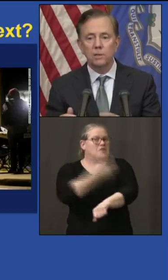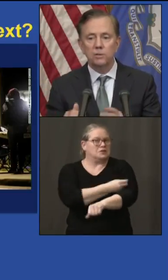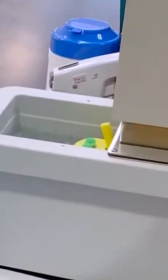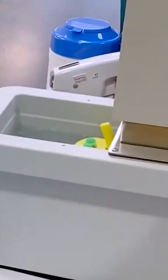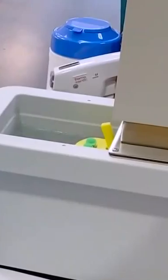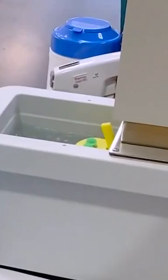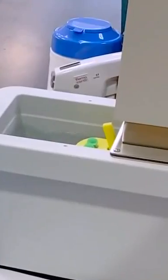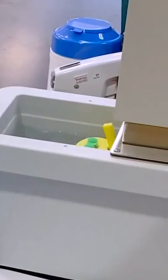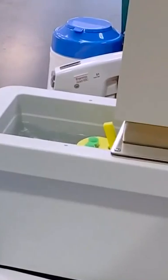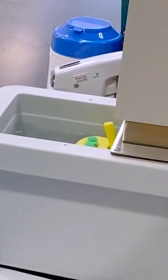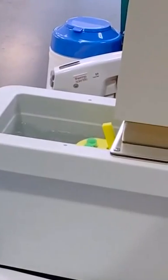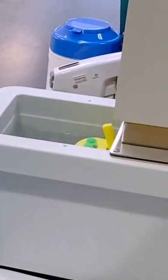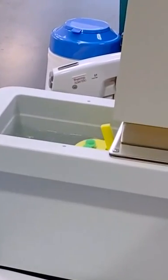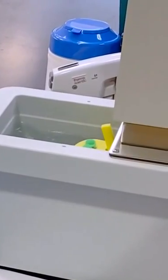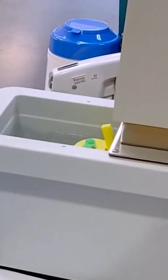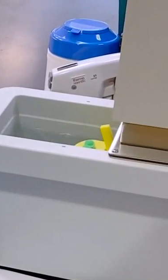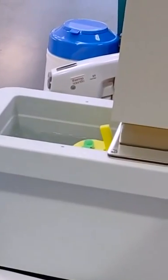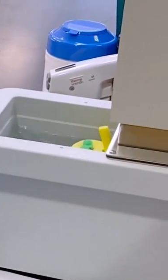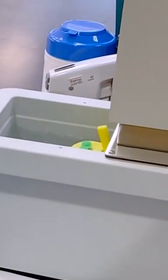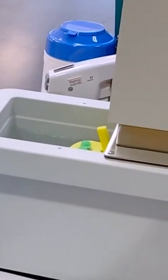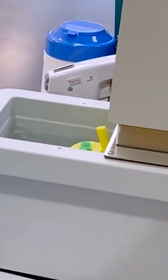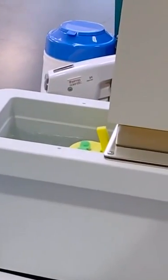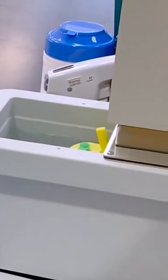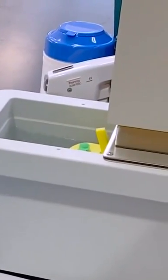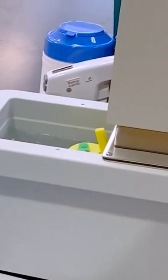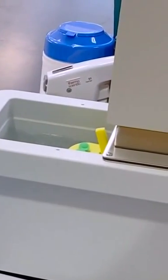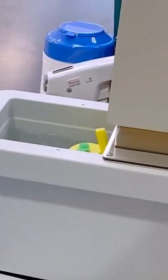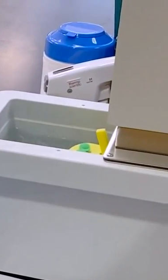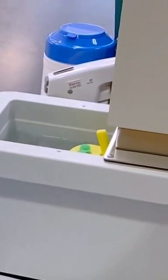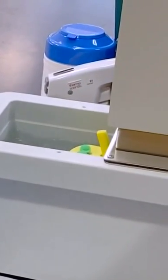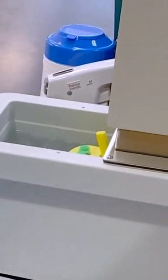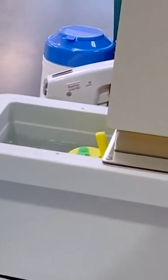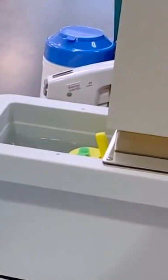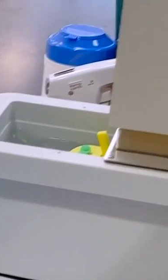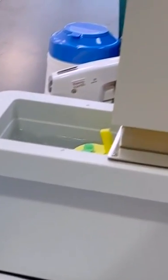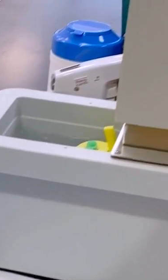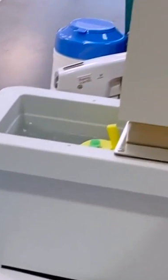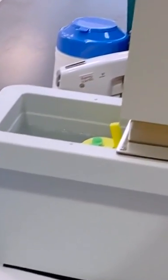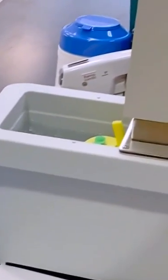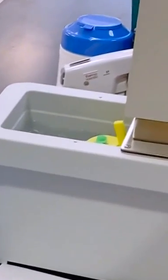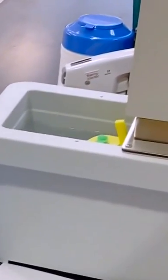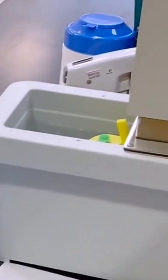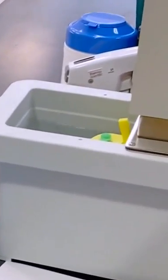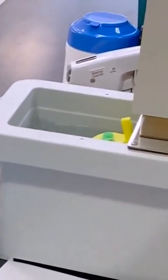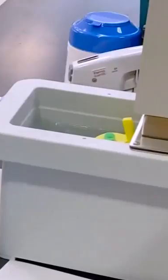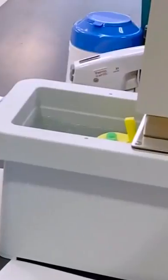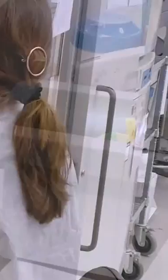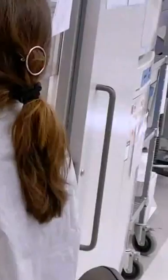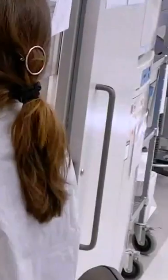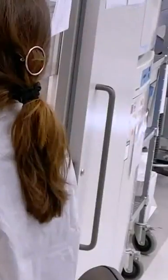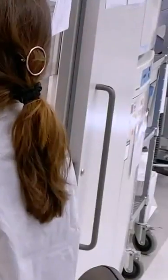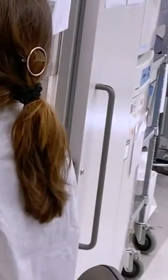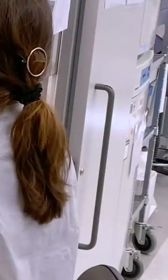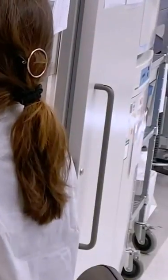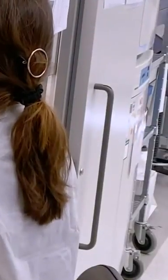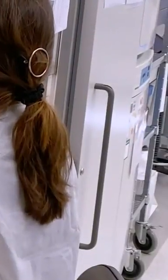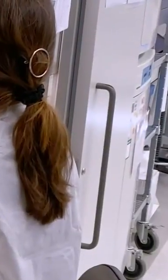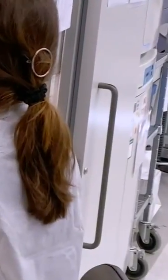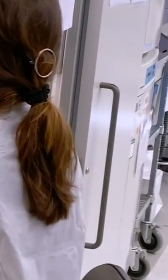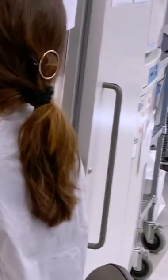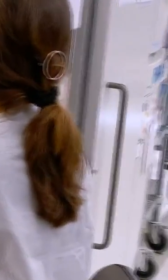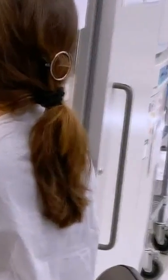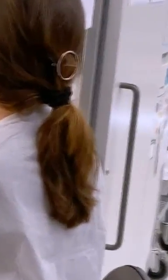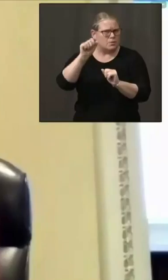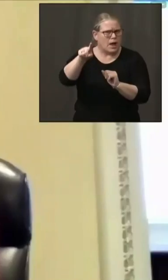responders. Adding that the state is prepared to distribute the vaccine, but it's up to the federal government to decide how many doses and when they will